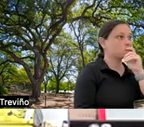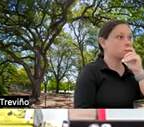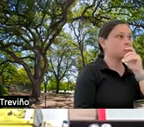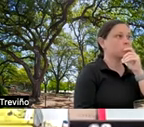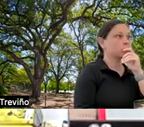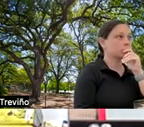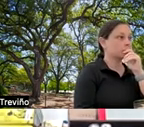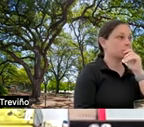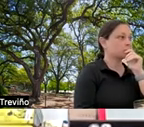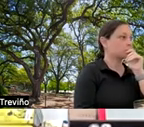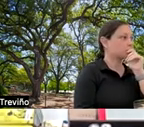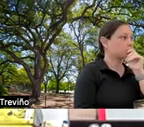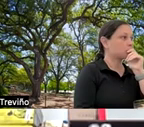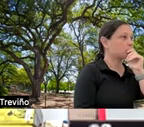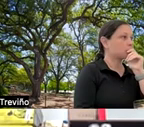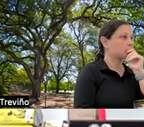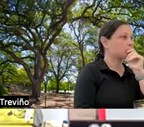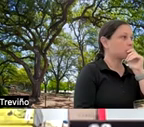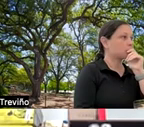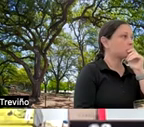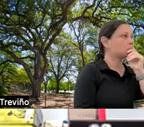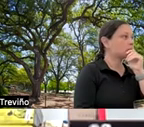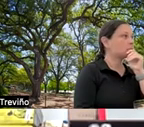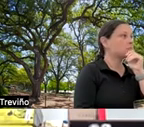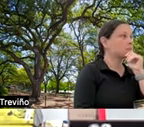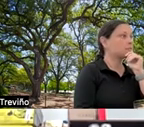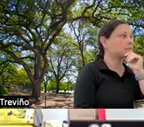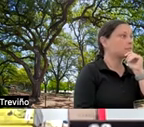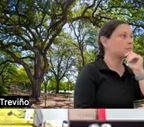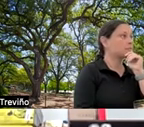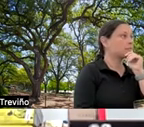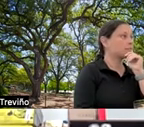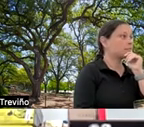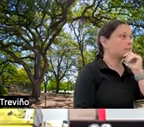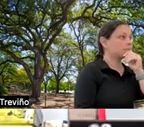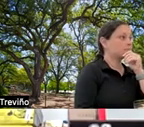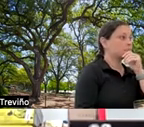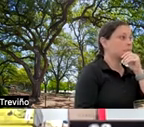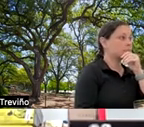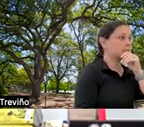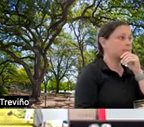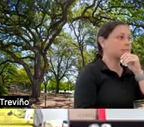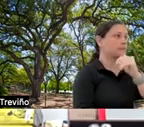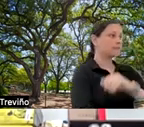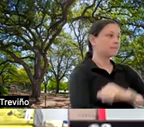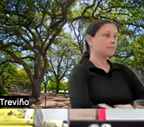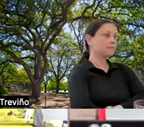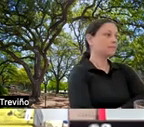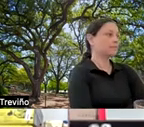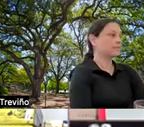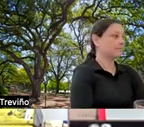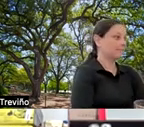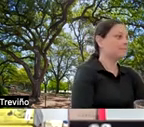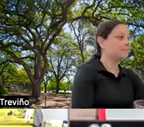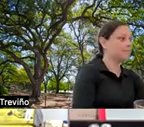we're going to do our workforce and coalition strategizing. That's a whole day of talking about the workforce,